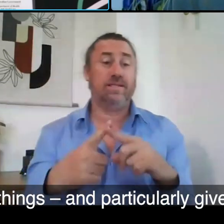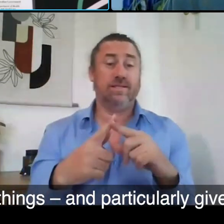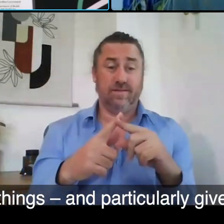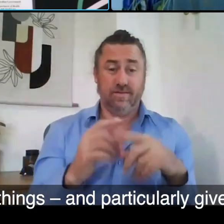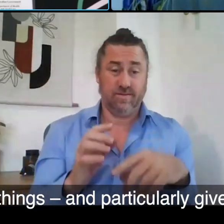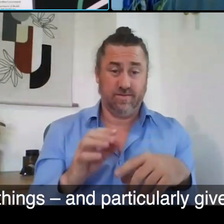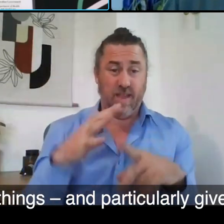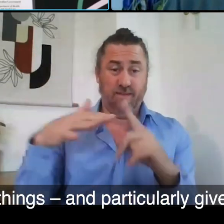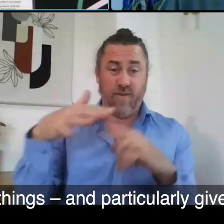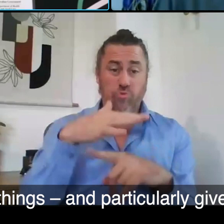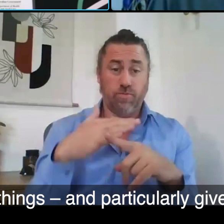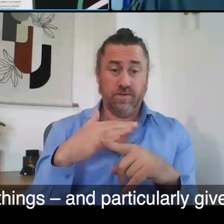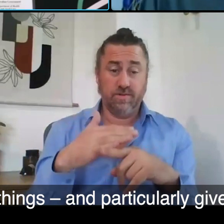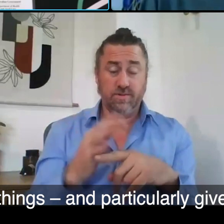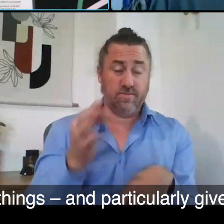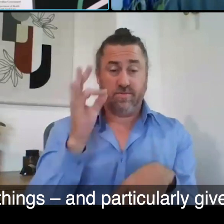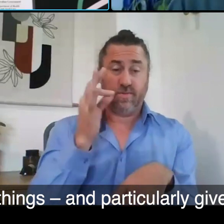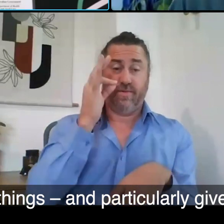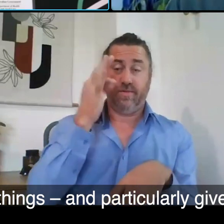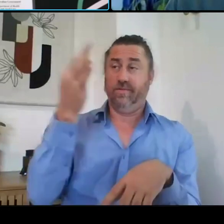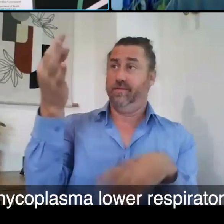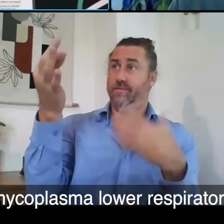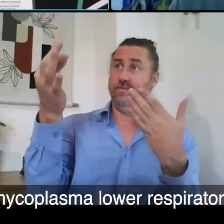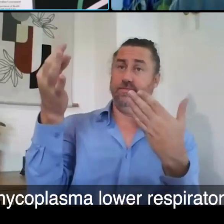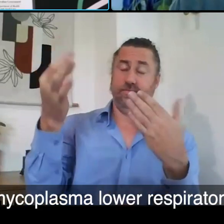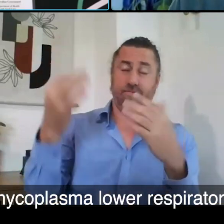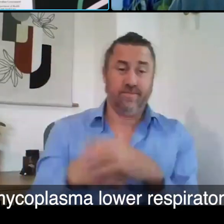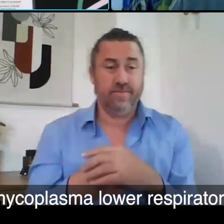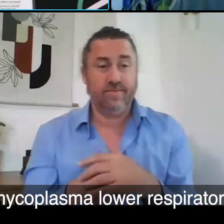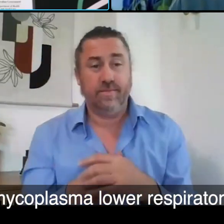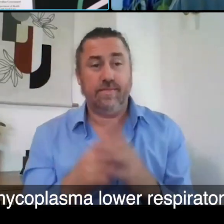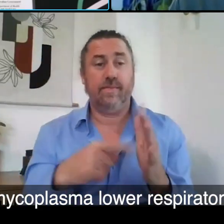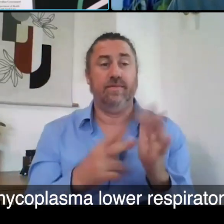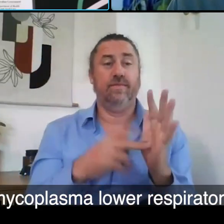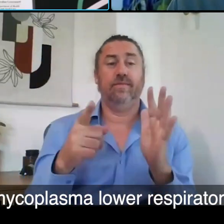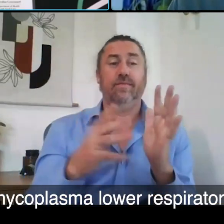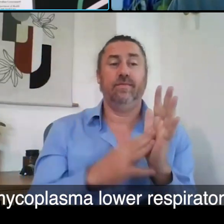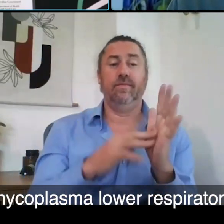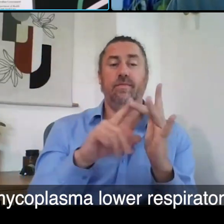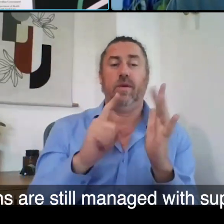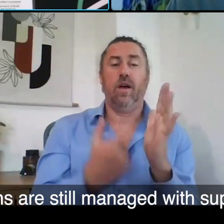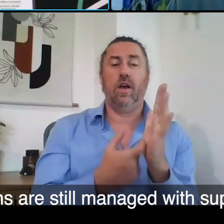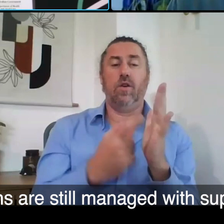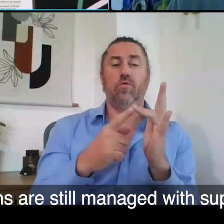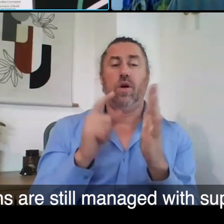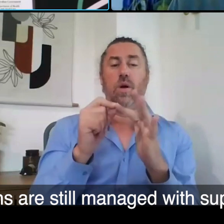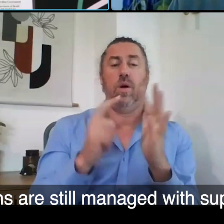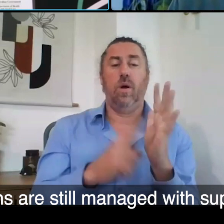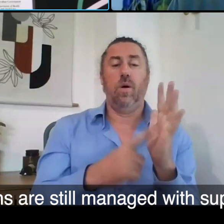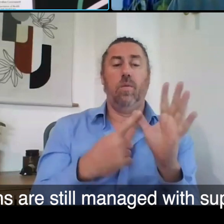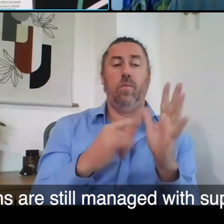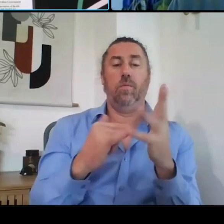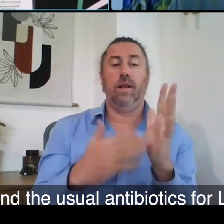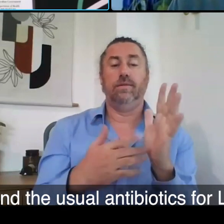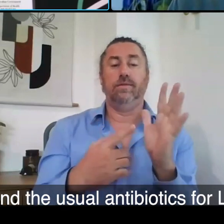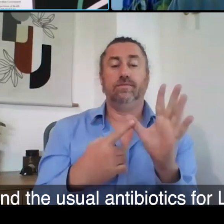things, and particularly given that even mycoplasma, lower respiratory tract infections are still